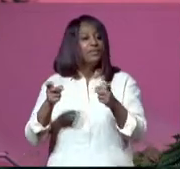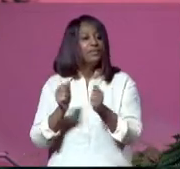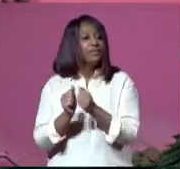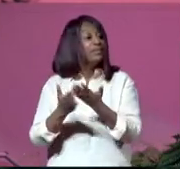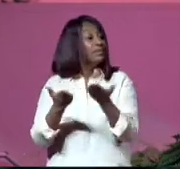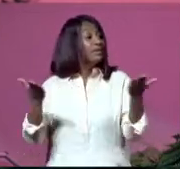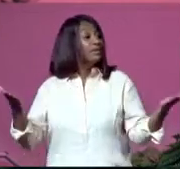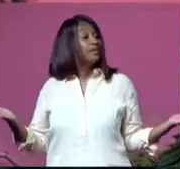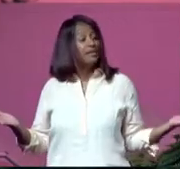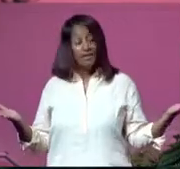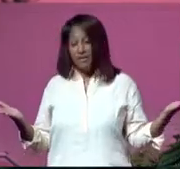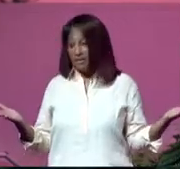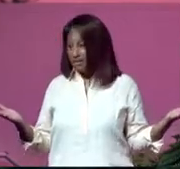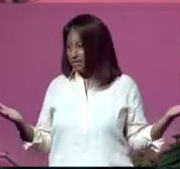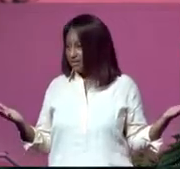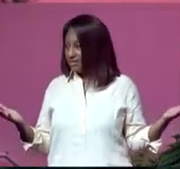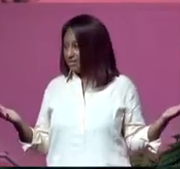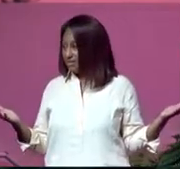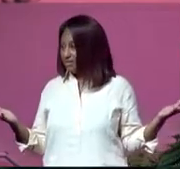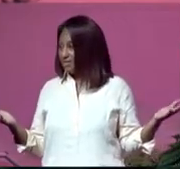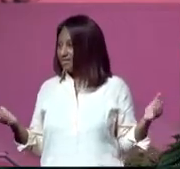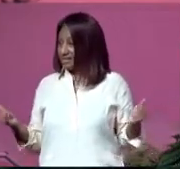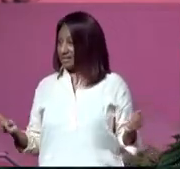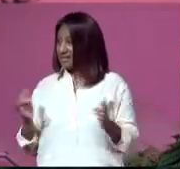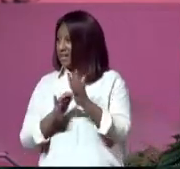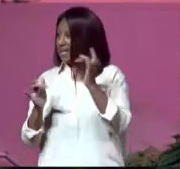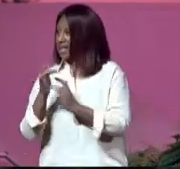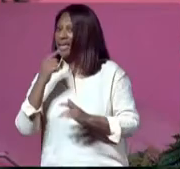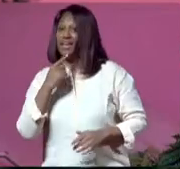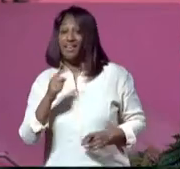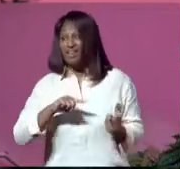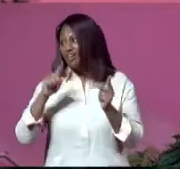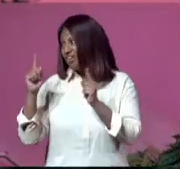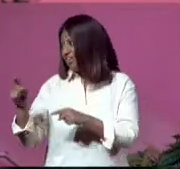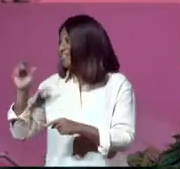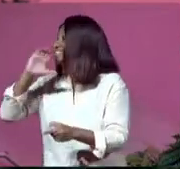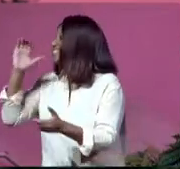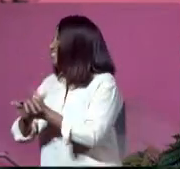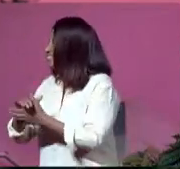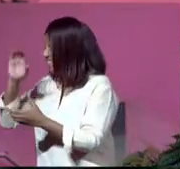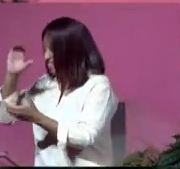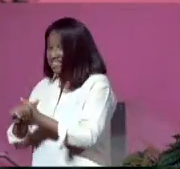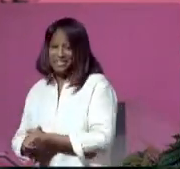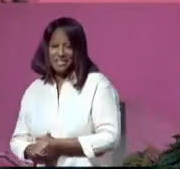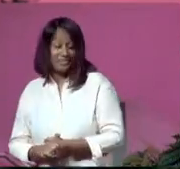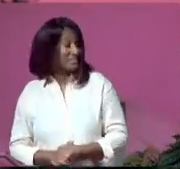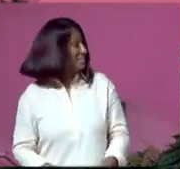that because I won't keep coming here. So Jesus said, go get your husband.